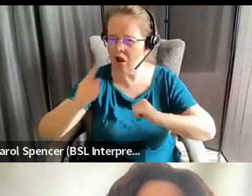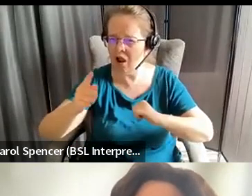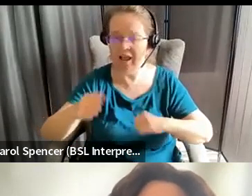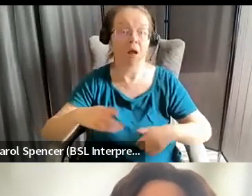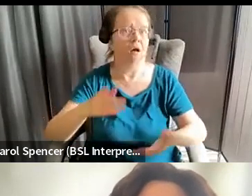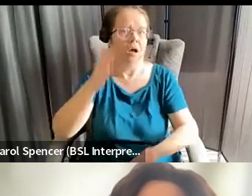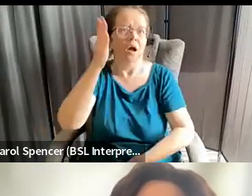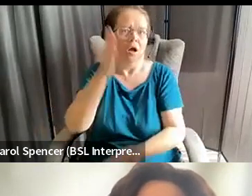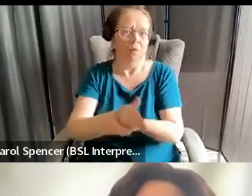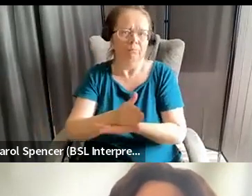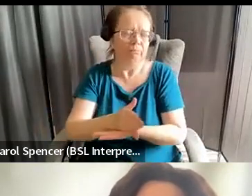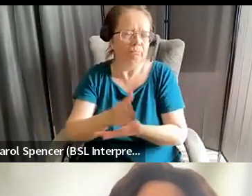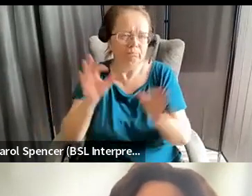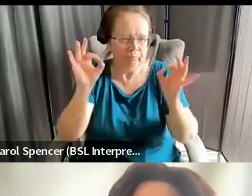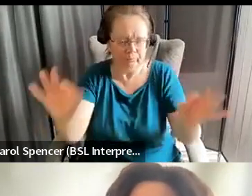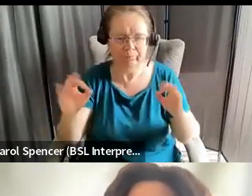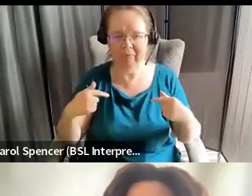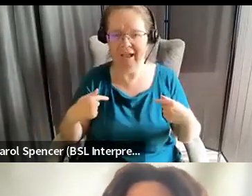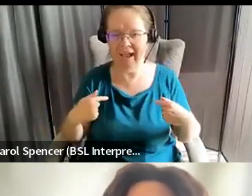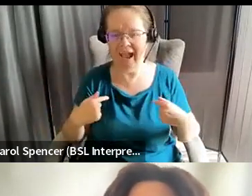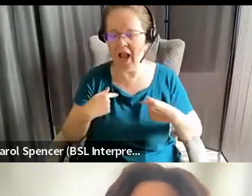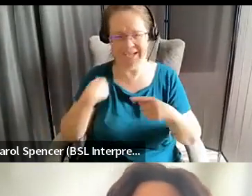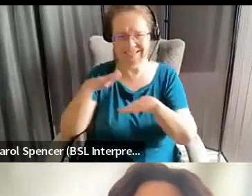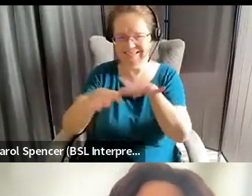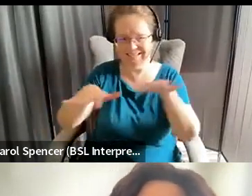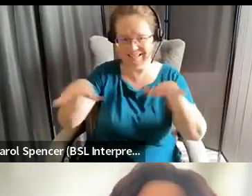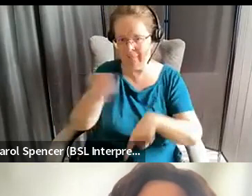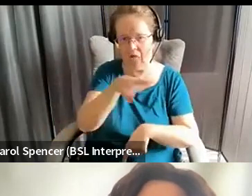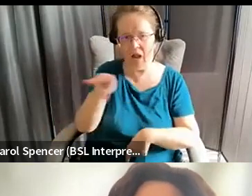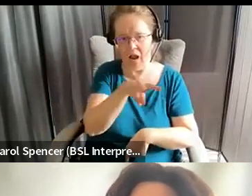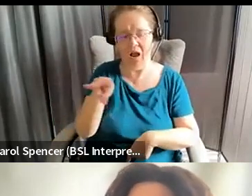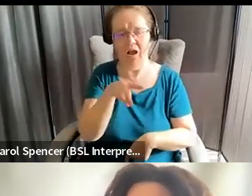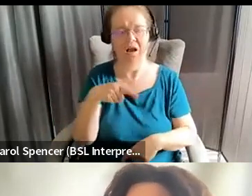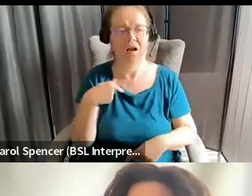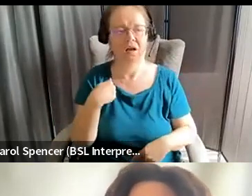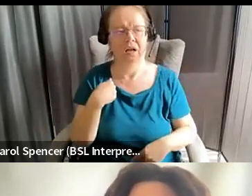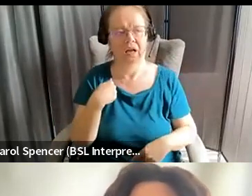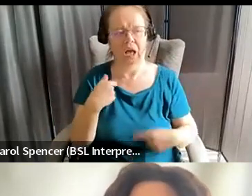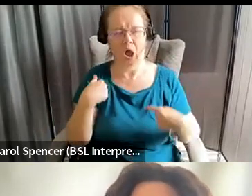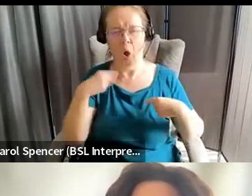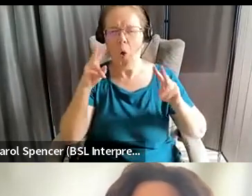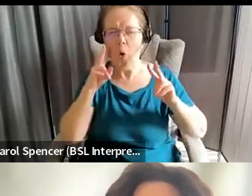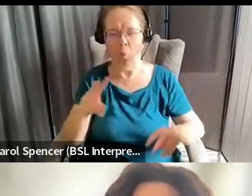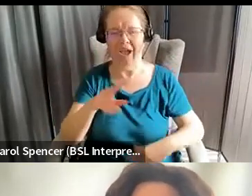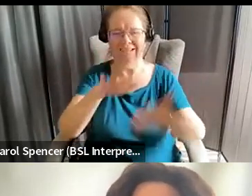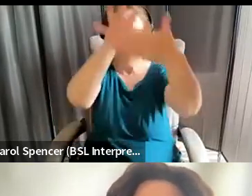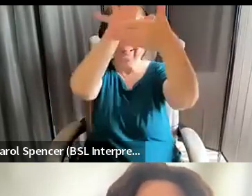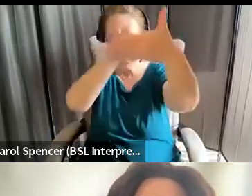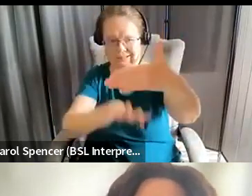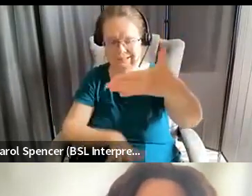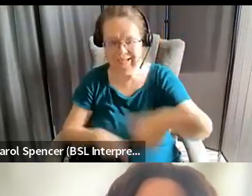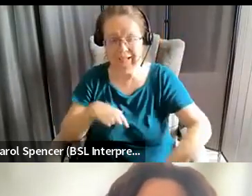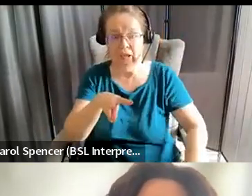Oh, absolutely. Yeah, I feel very similar to you, Sandy, in that regards. when I see a great big block of text,